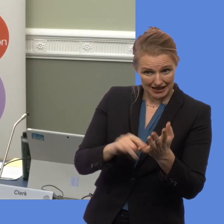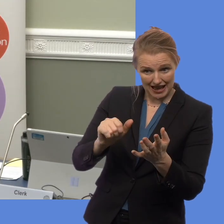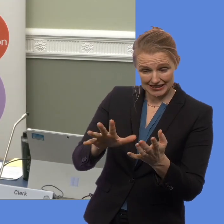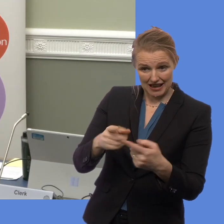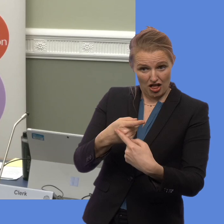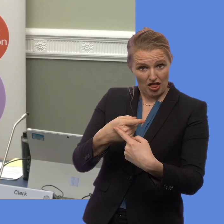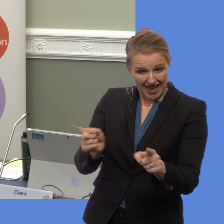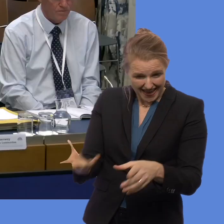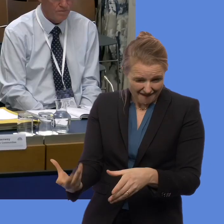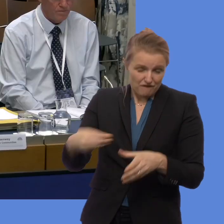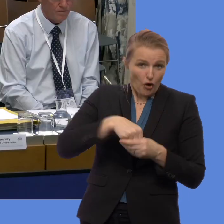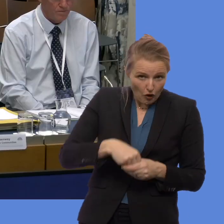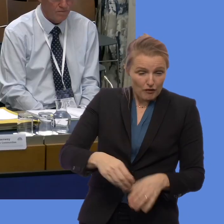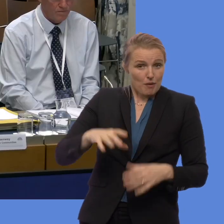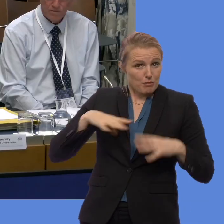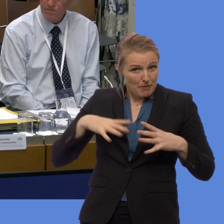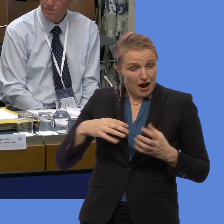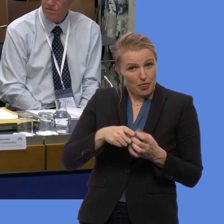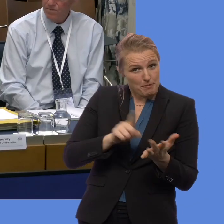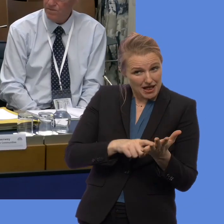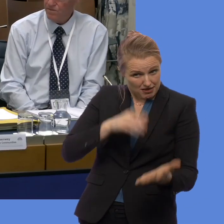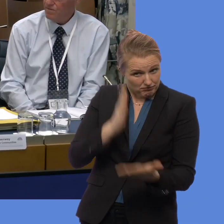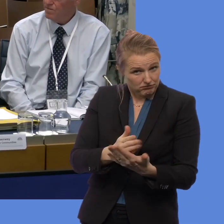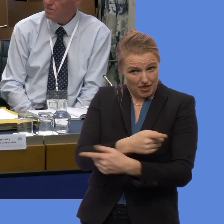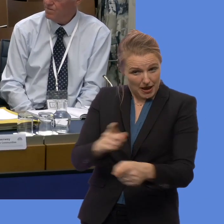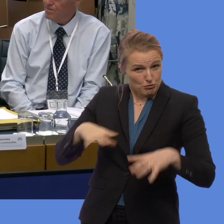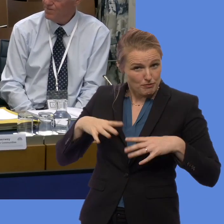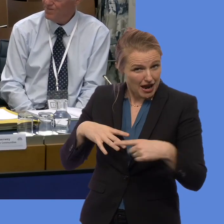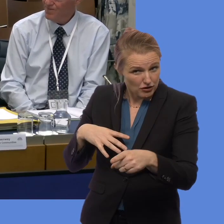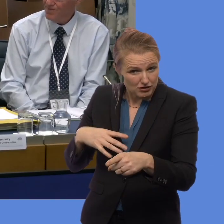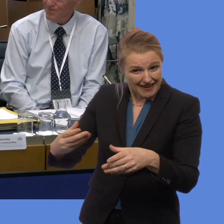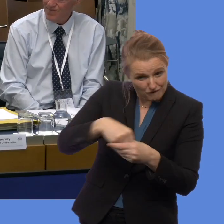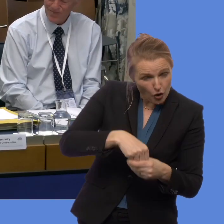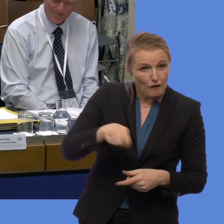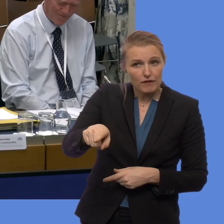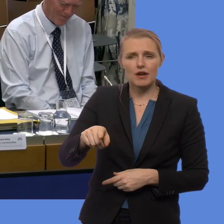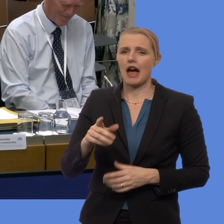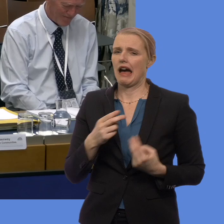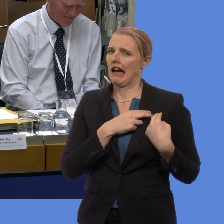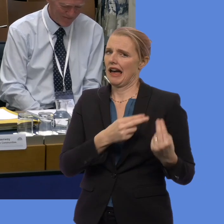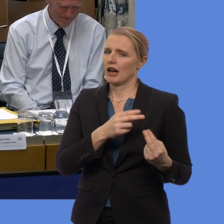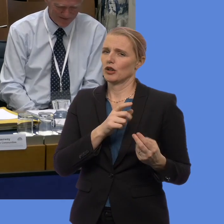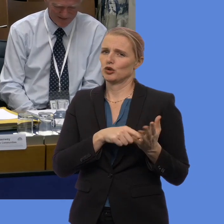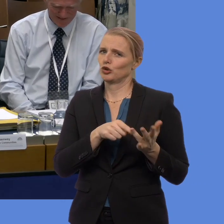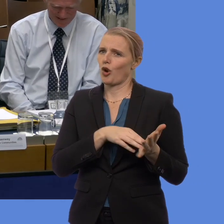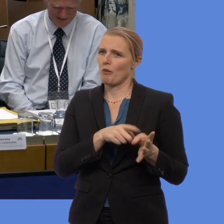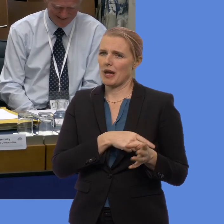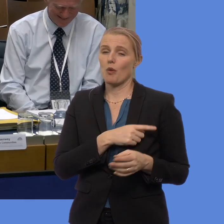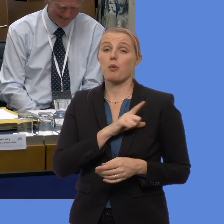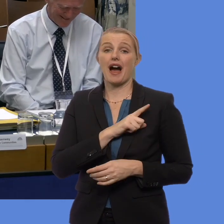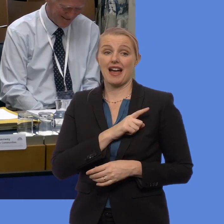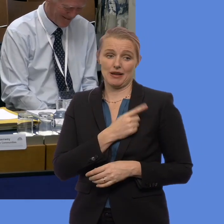bill? I'm going to ask Tommy to answer that, because I've been at this a year. He has been at this probably 20 years. I think he had hair when he